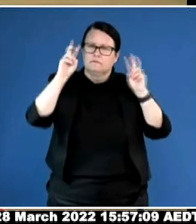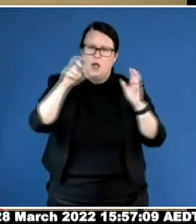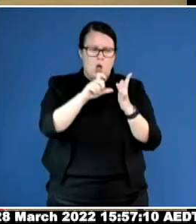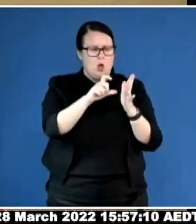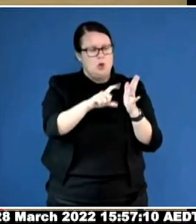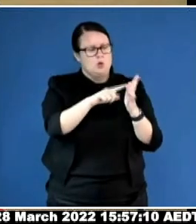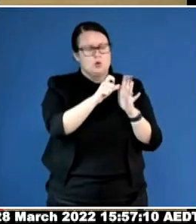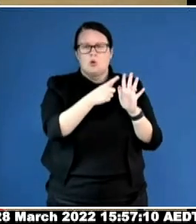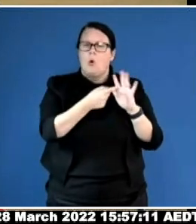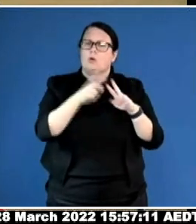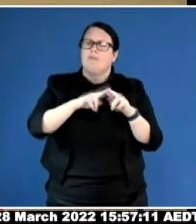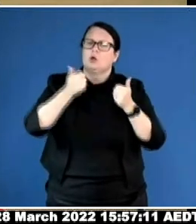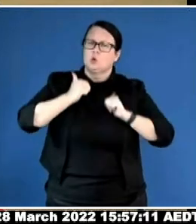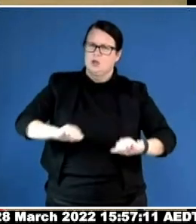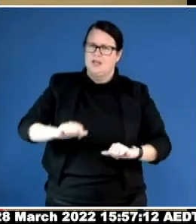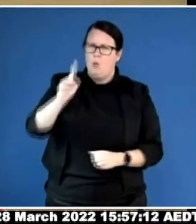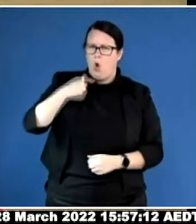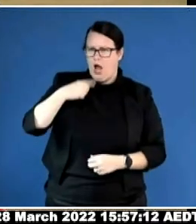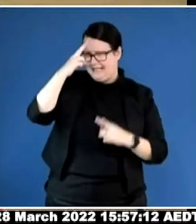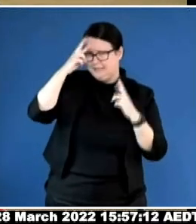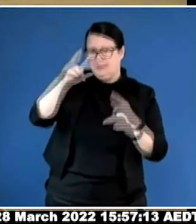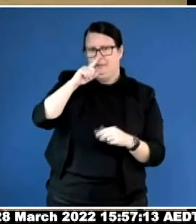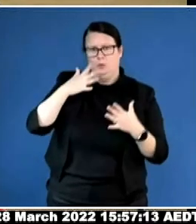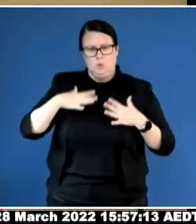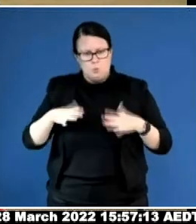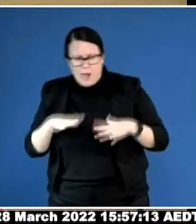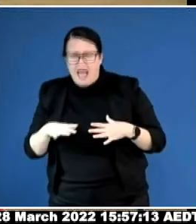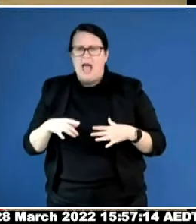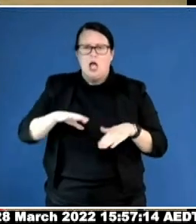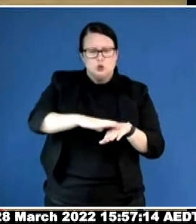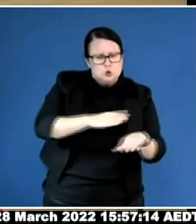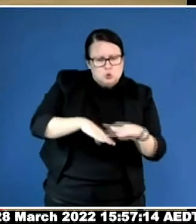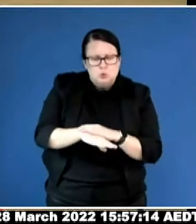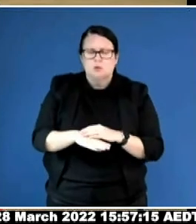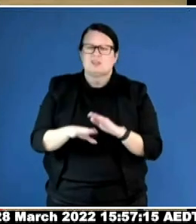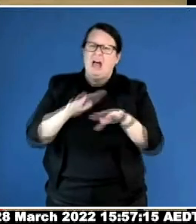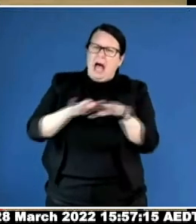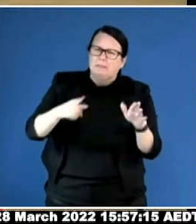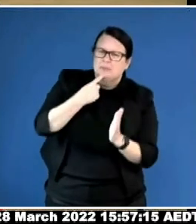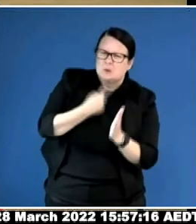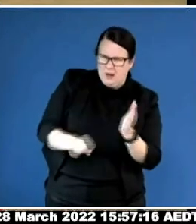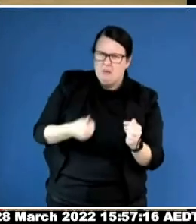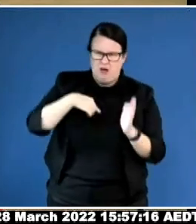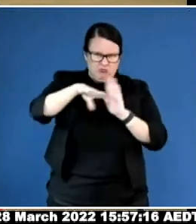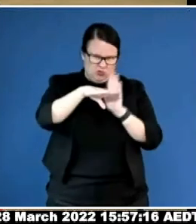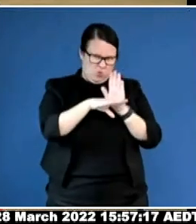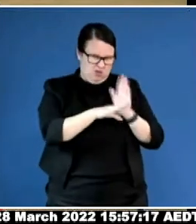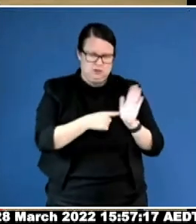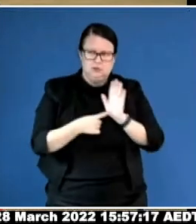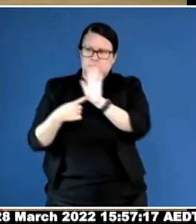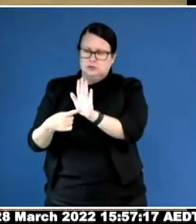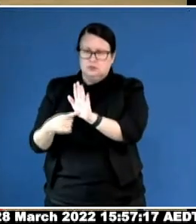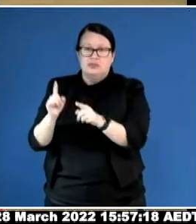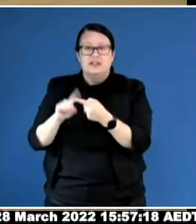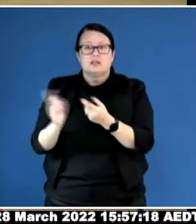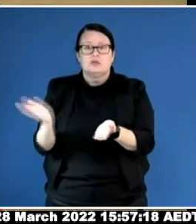which outlines basic conduct, such as wearing appropriate clothing and footwear, not swearing and so on. Yet staff will continue to